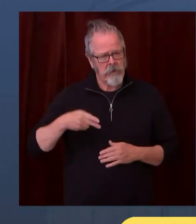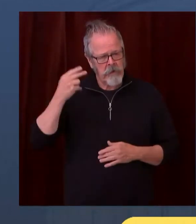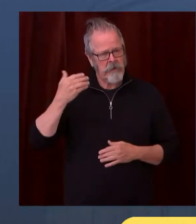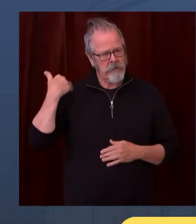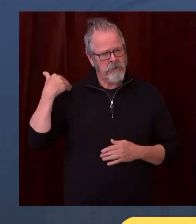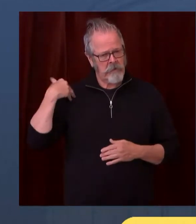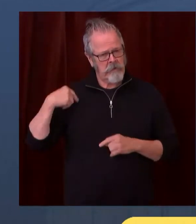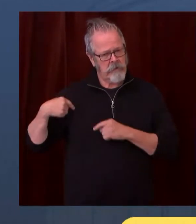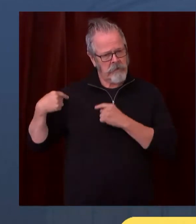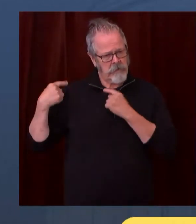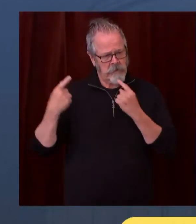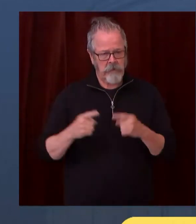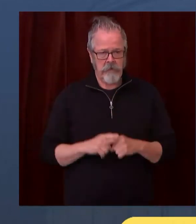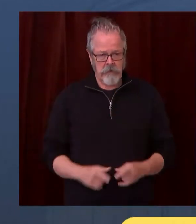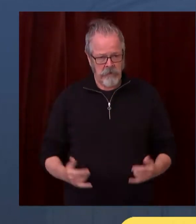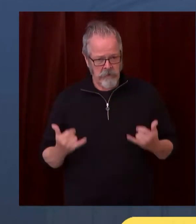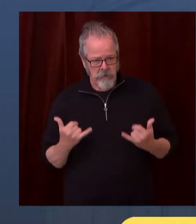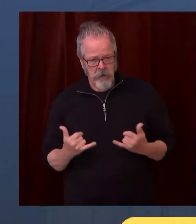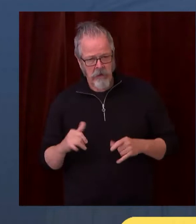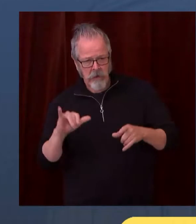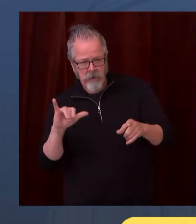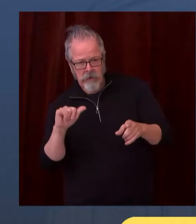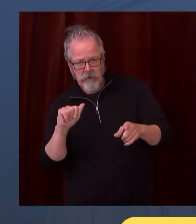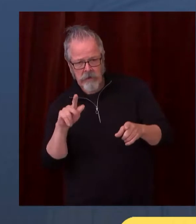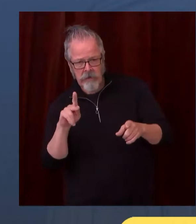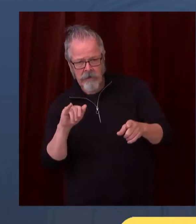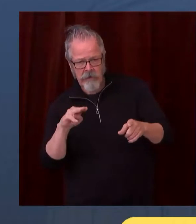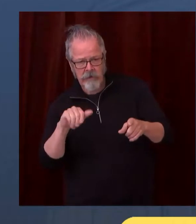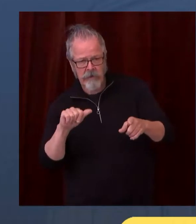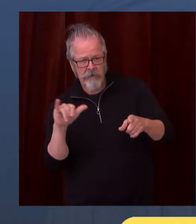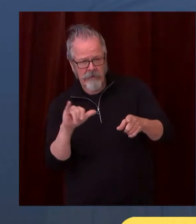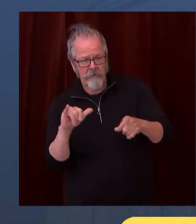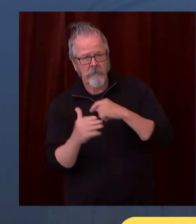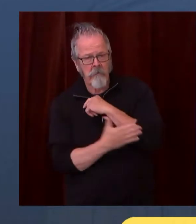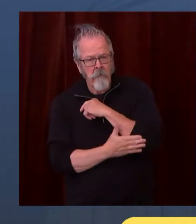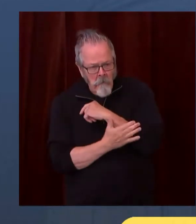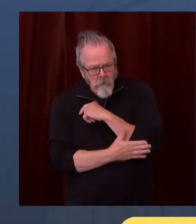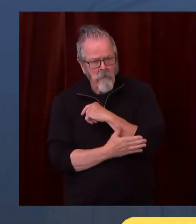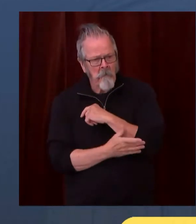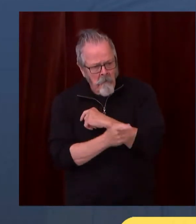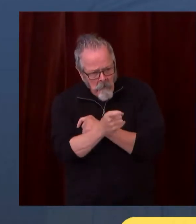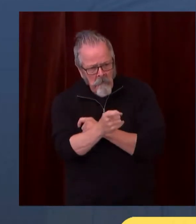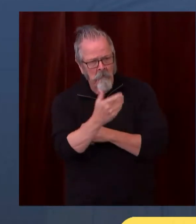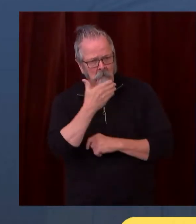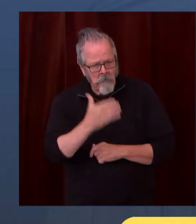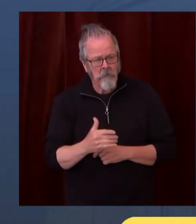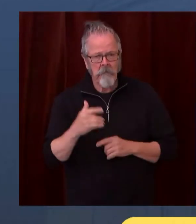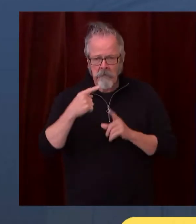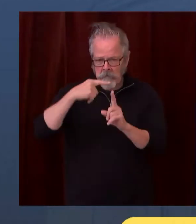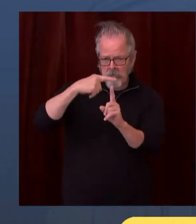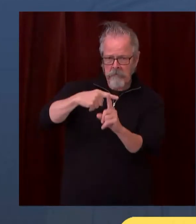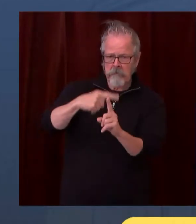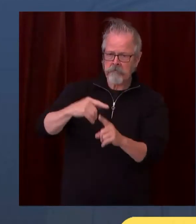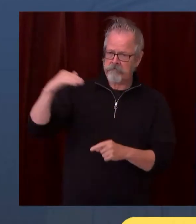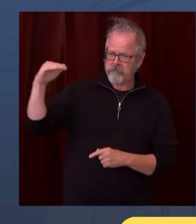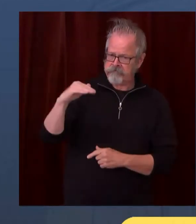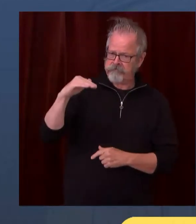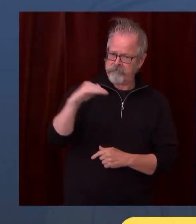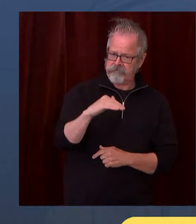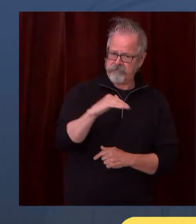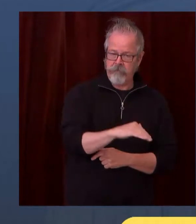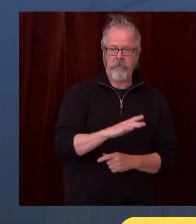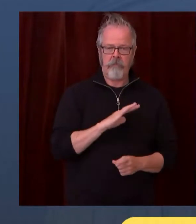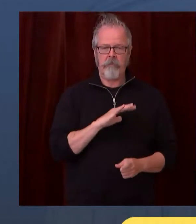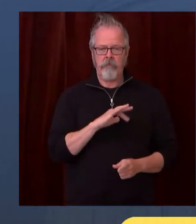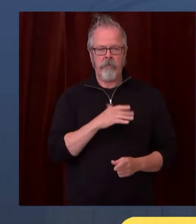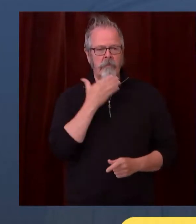County, and you've seen they come down dramatically starting in early July. We think the reason